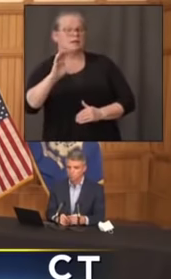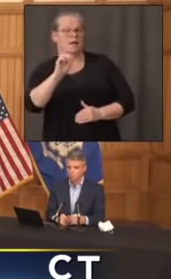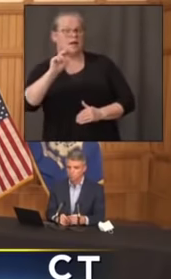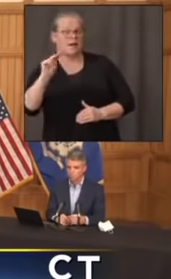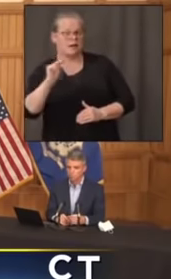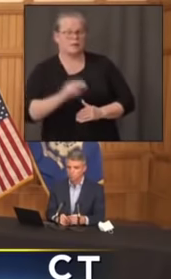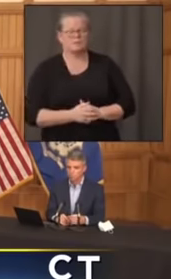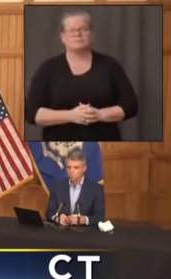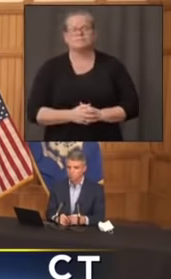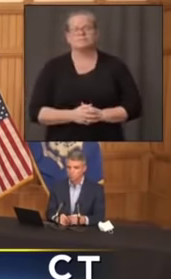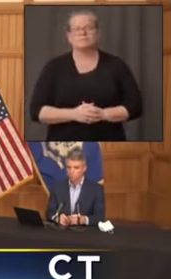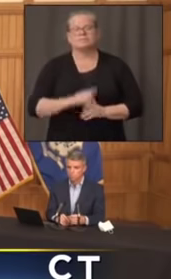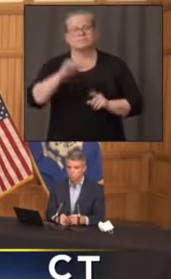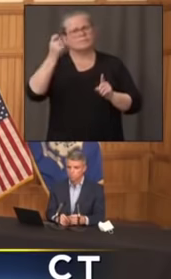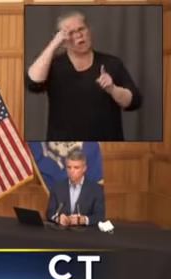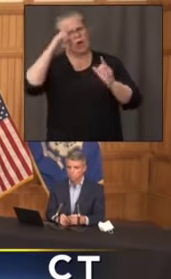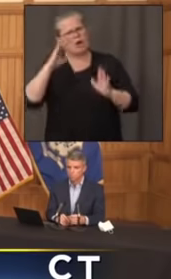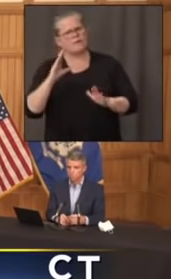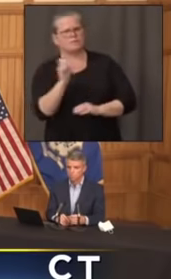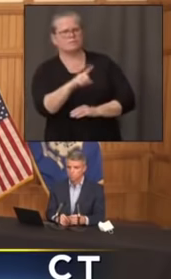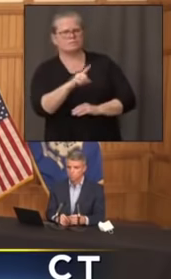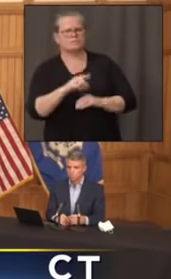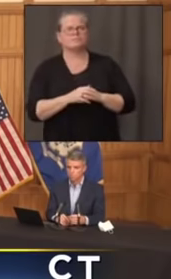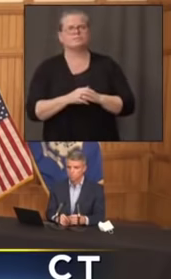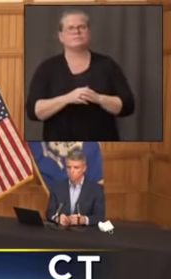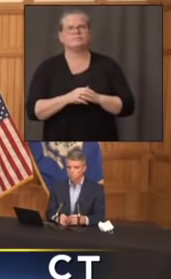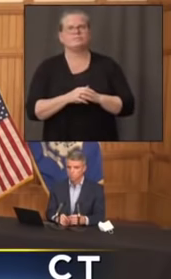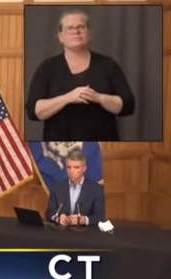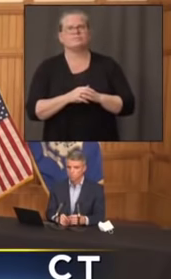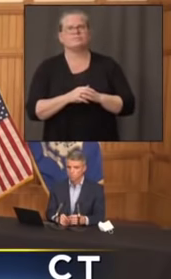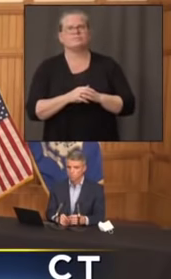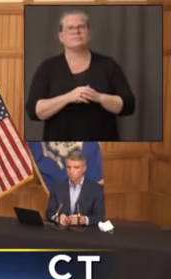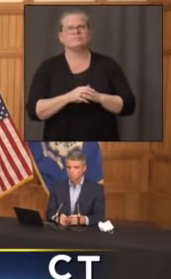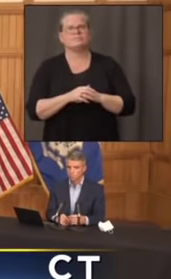to school based on their comments to us. How do you instill confidence